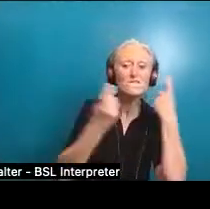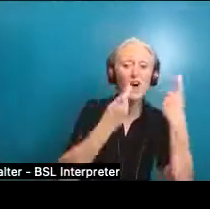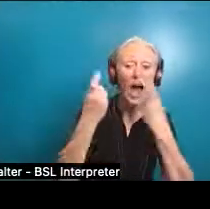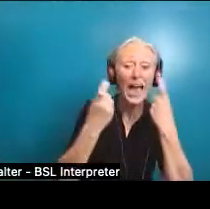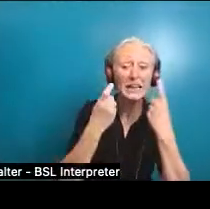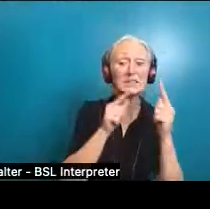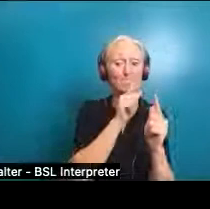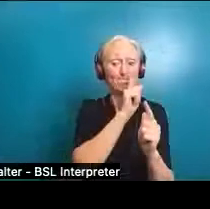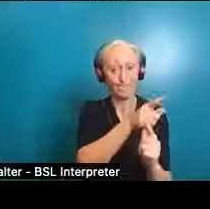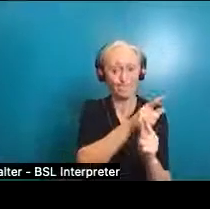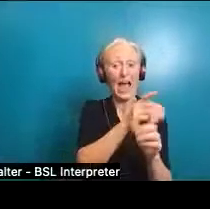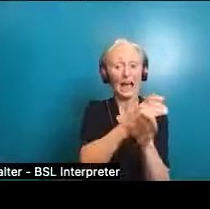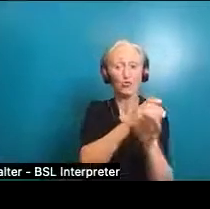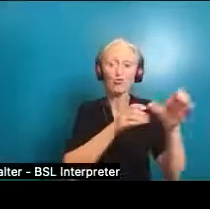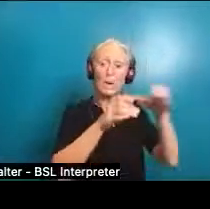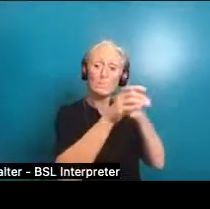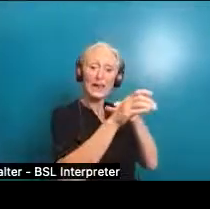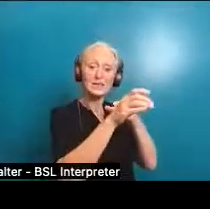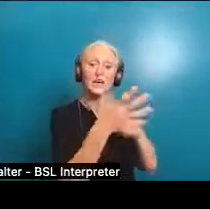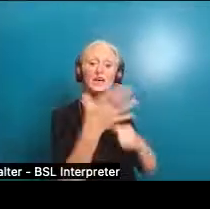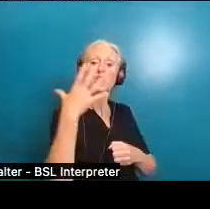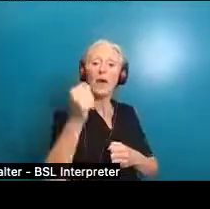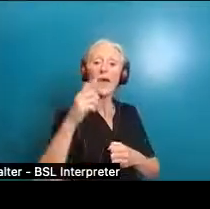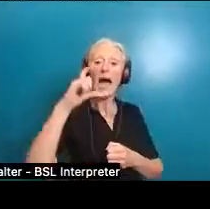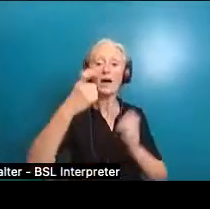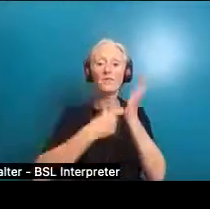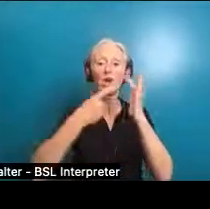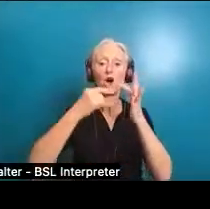tool used is known as CRISPR-Cas9.